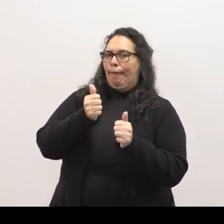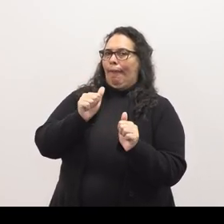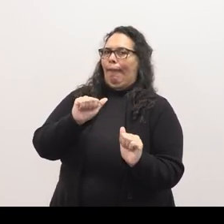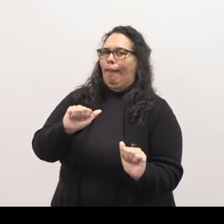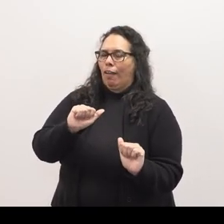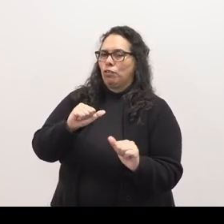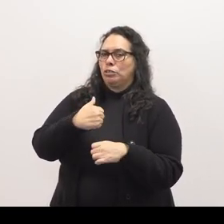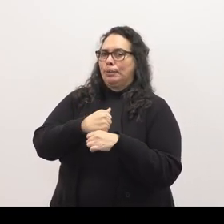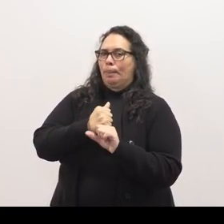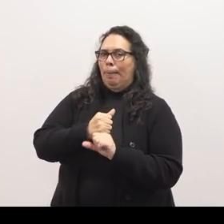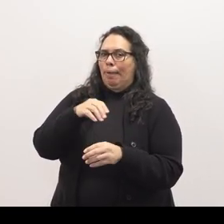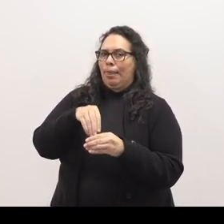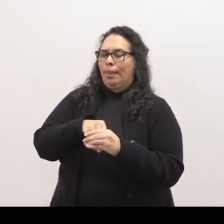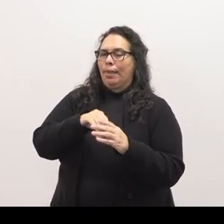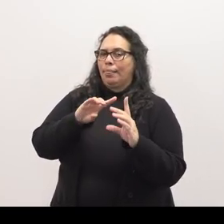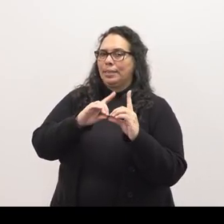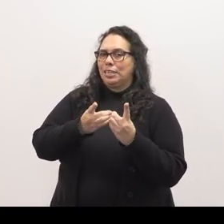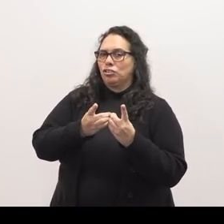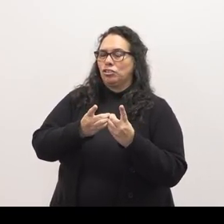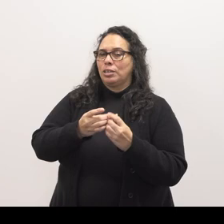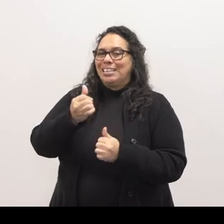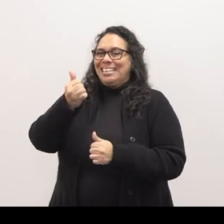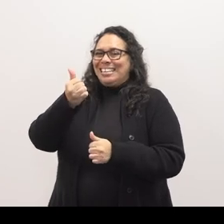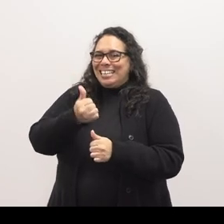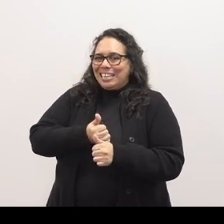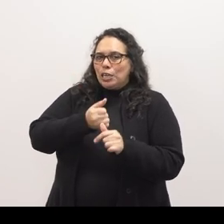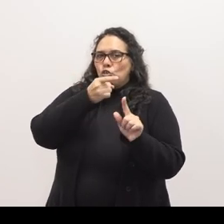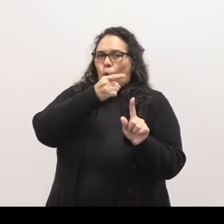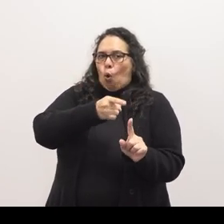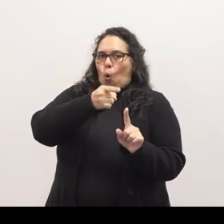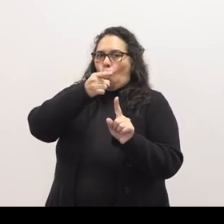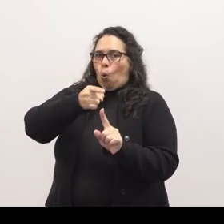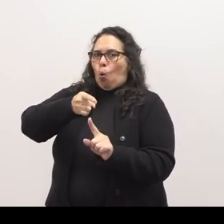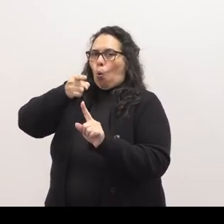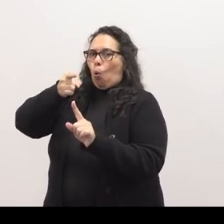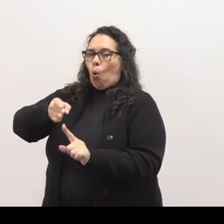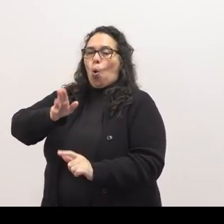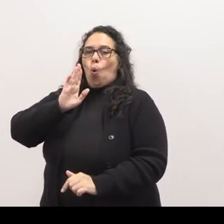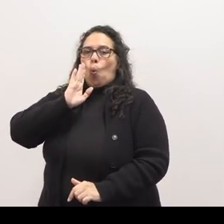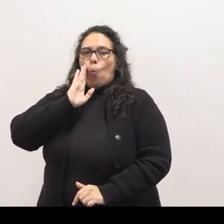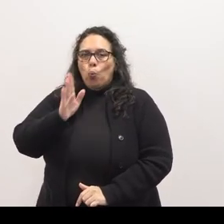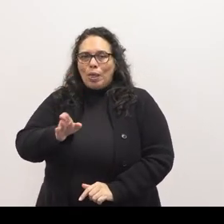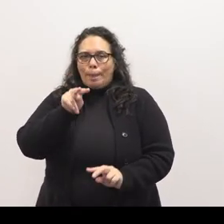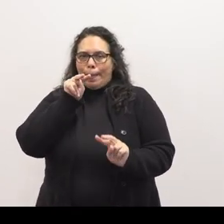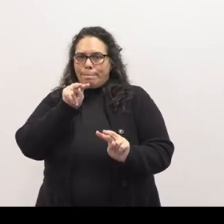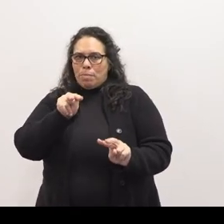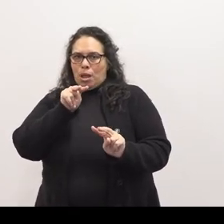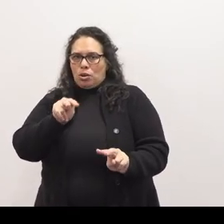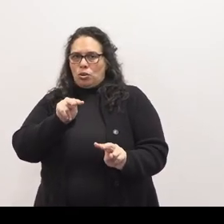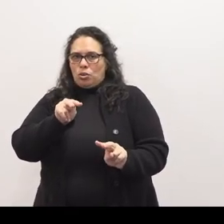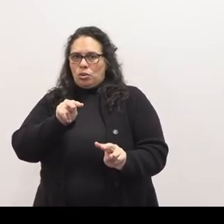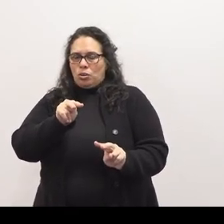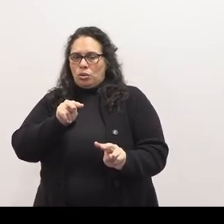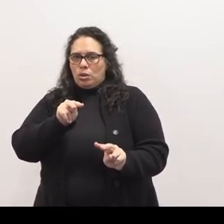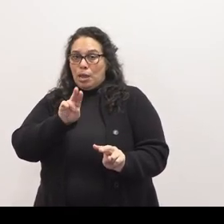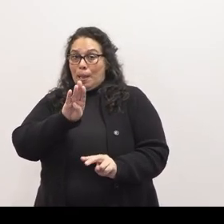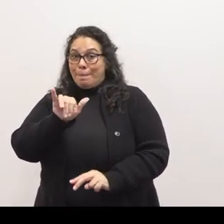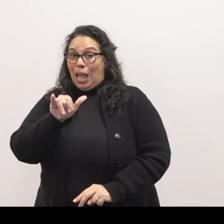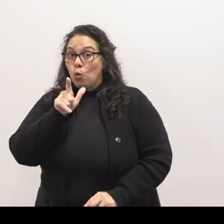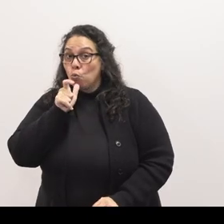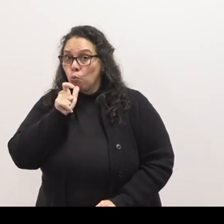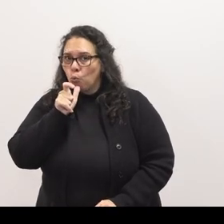district. Each goal will be publicly monitored at regular intervals throughout the year. And our